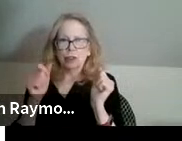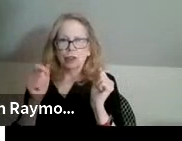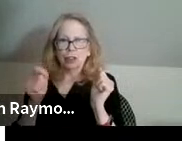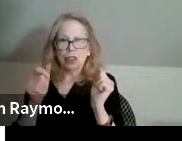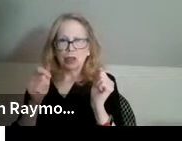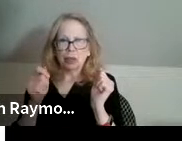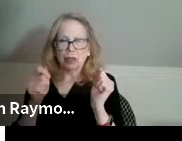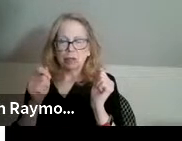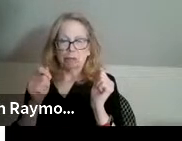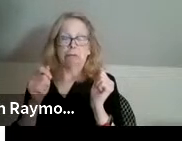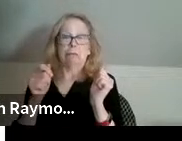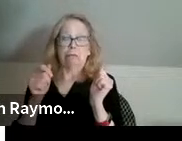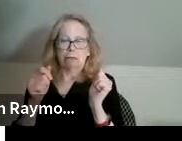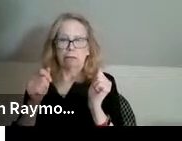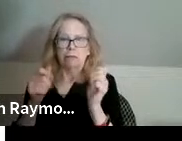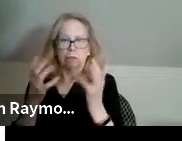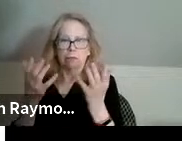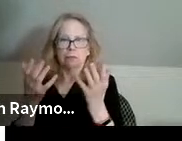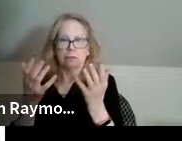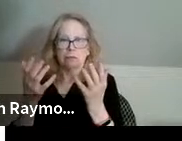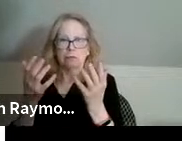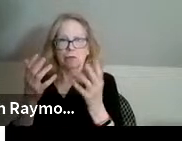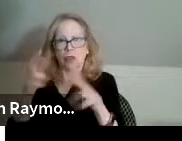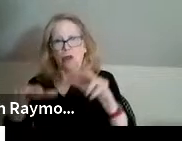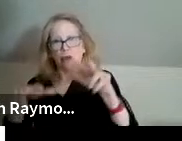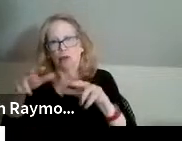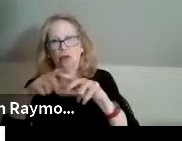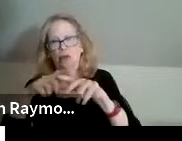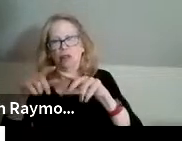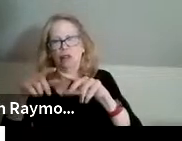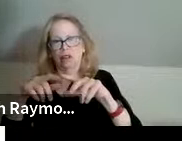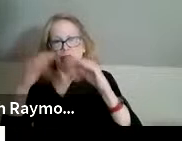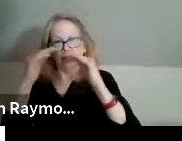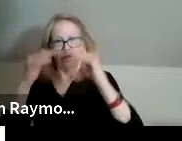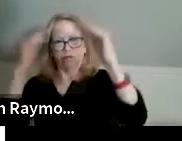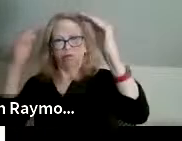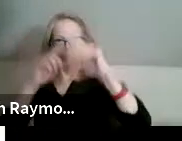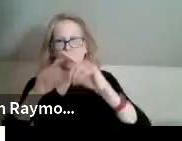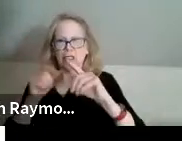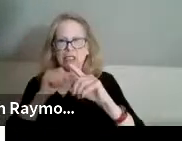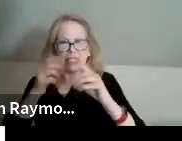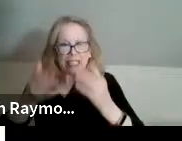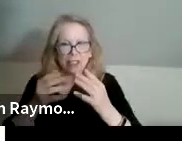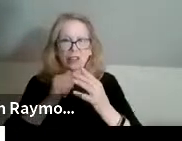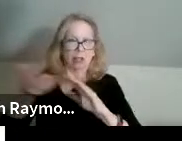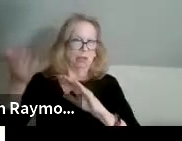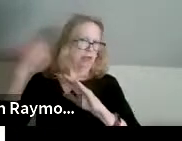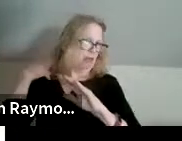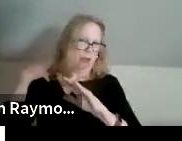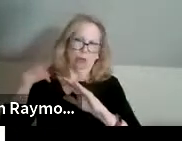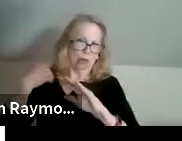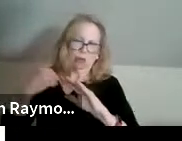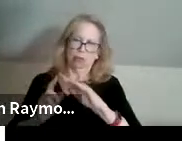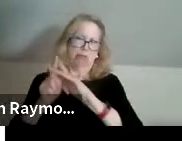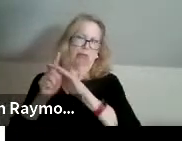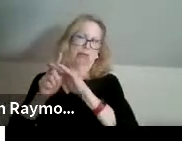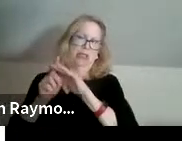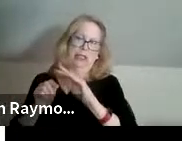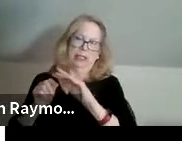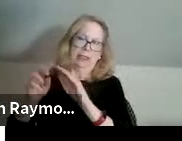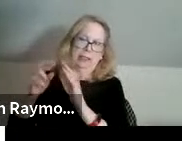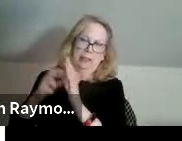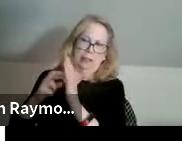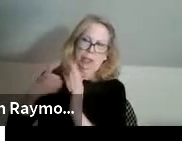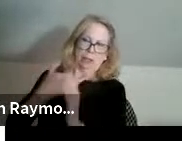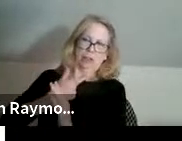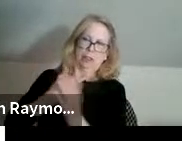stilted. But the reason that's in here and is not in previous regulation about accessible self-service